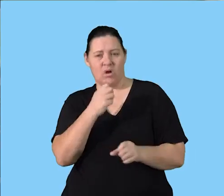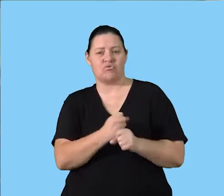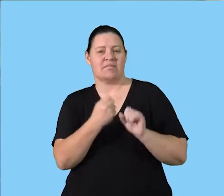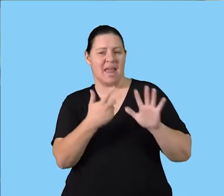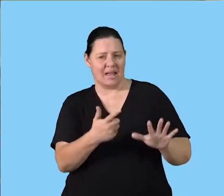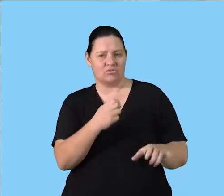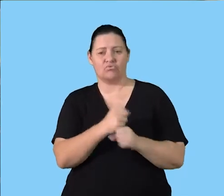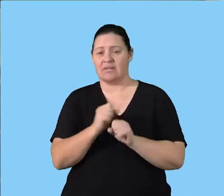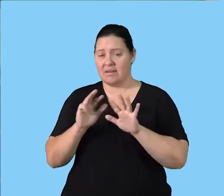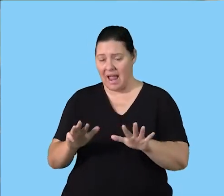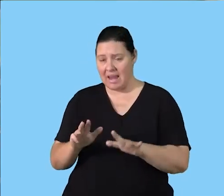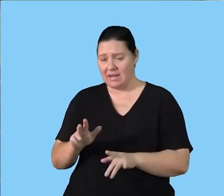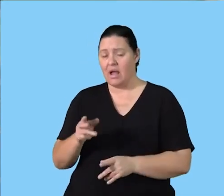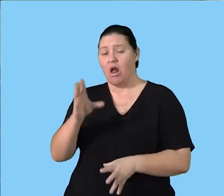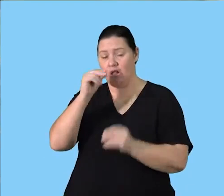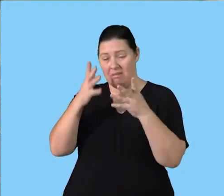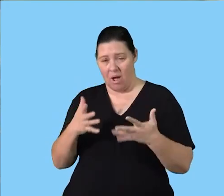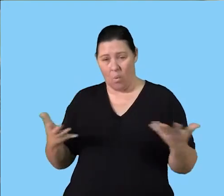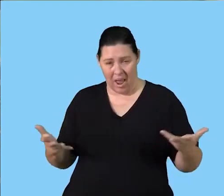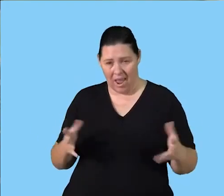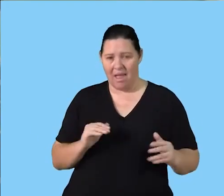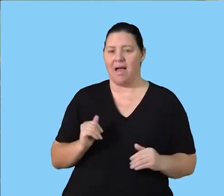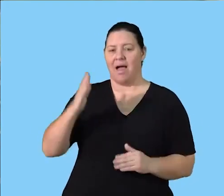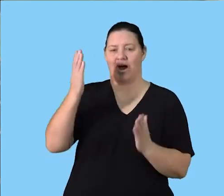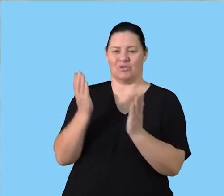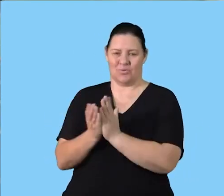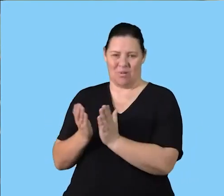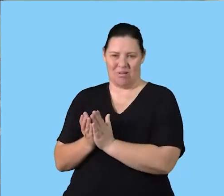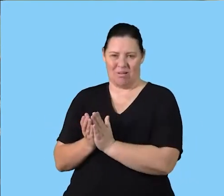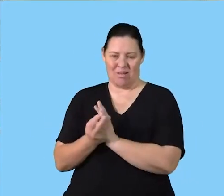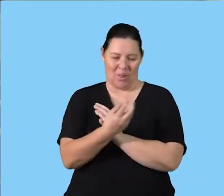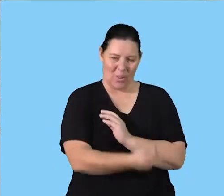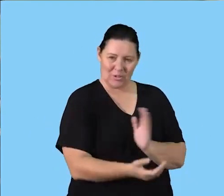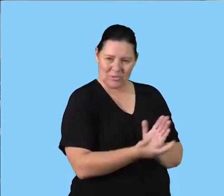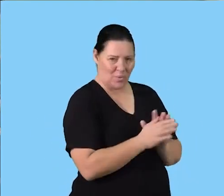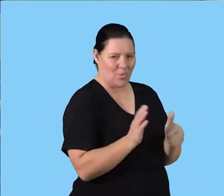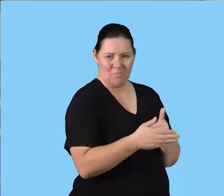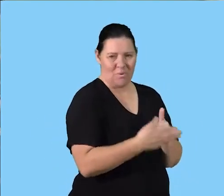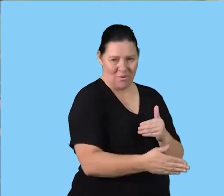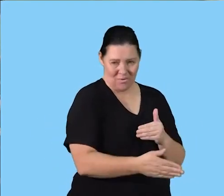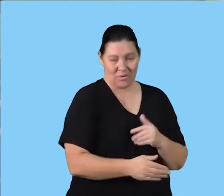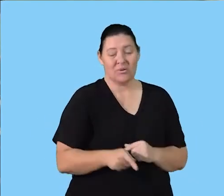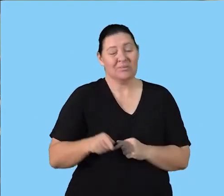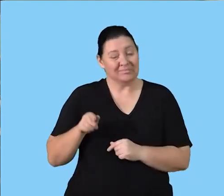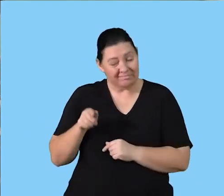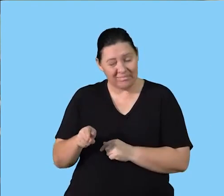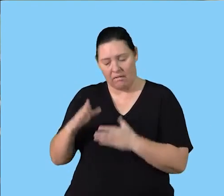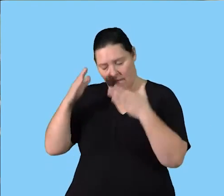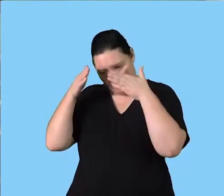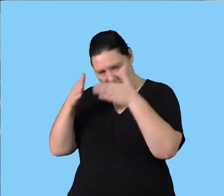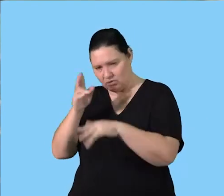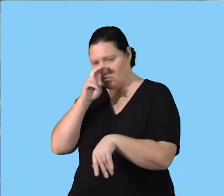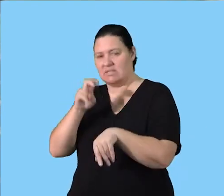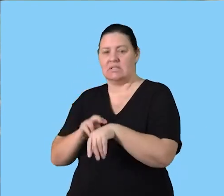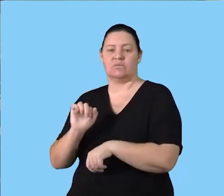and grade 9, these are learners that are moving from the primary to the high school. So these learners need your